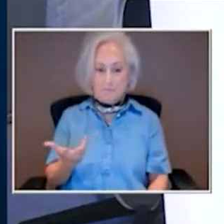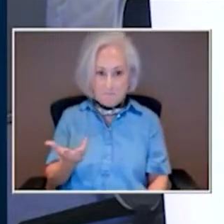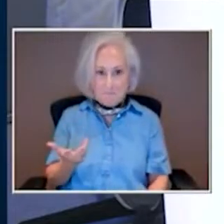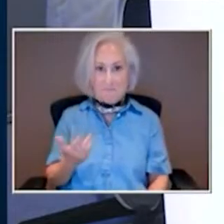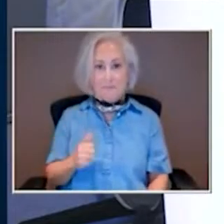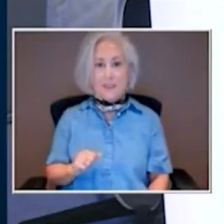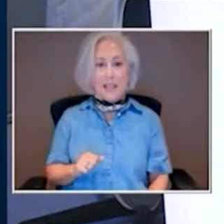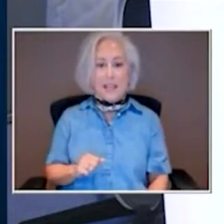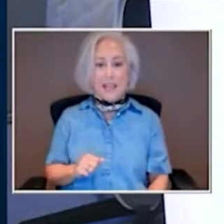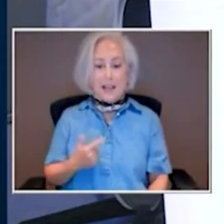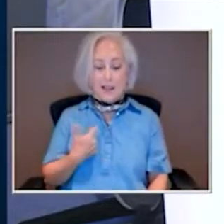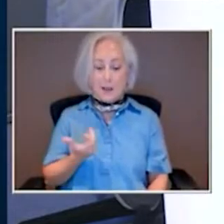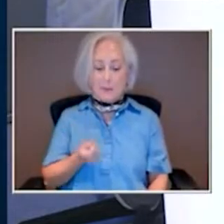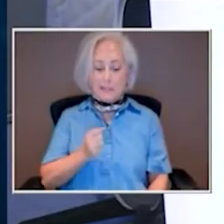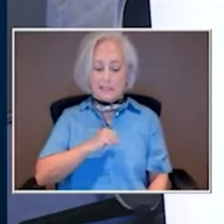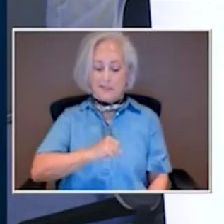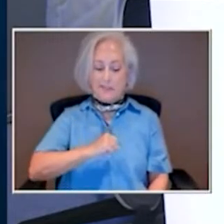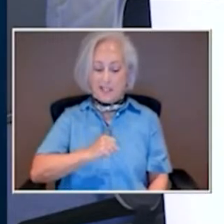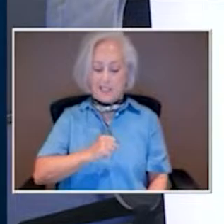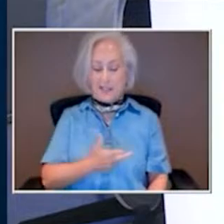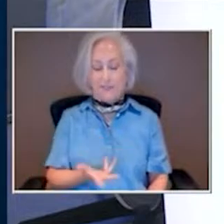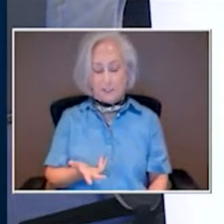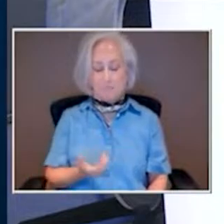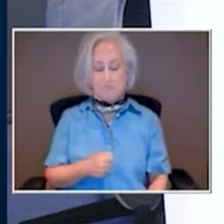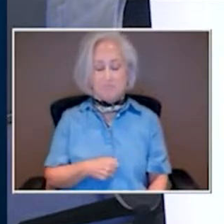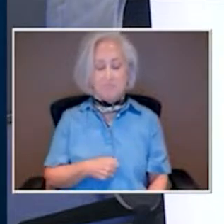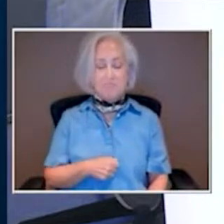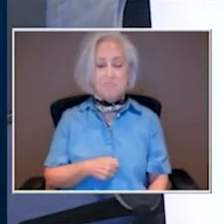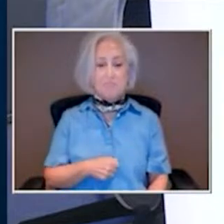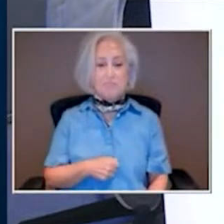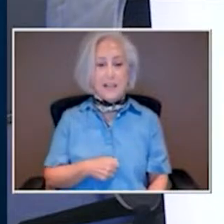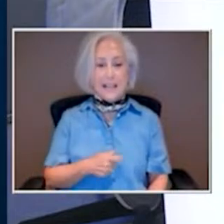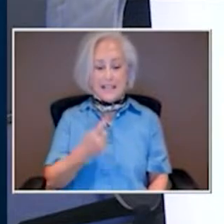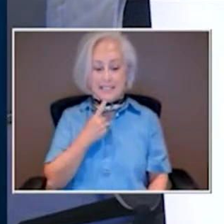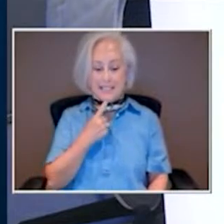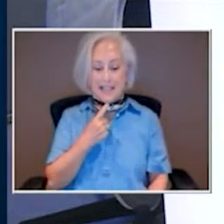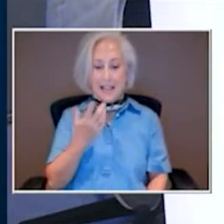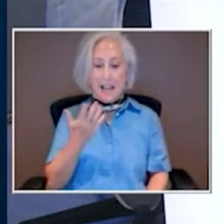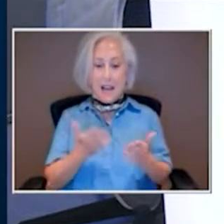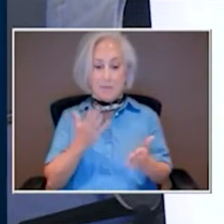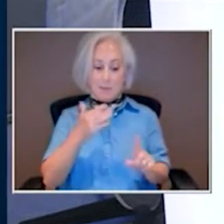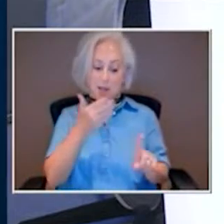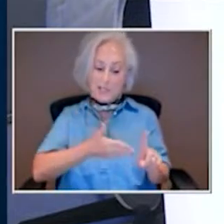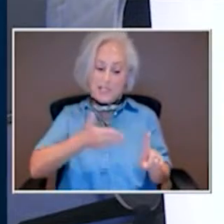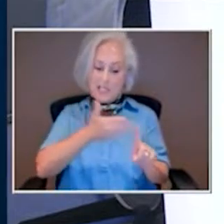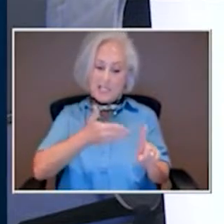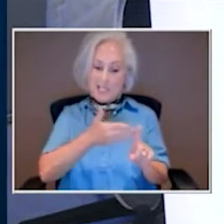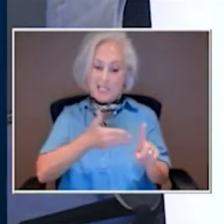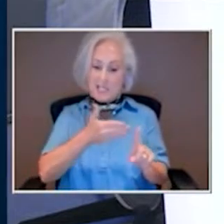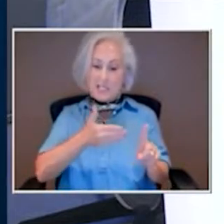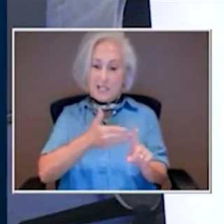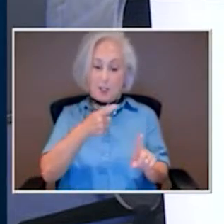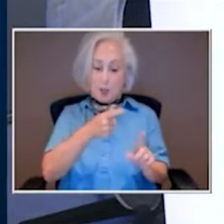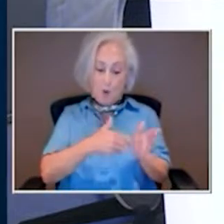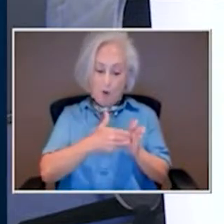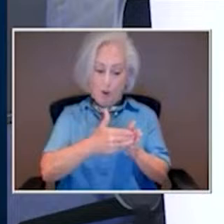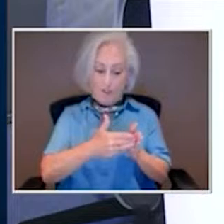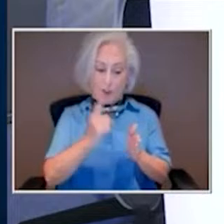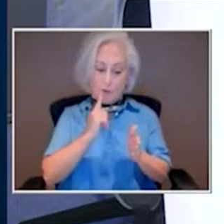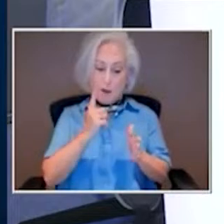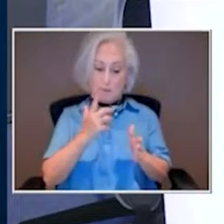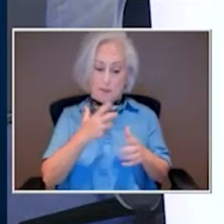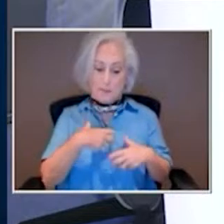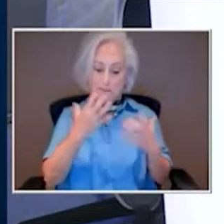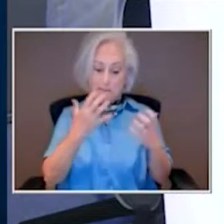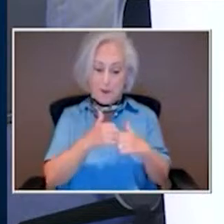got a little defensive. She was a little defensive, and I said, I'm probably going to harp on you about this a little bit, and you'll probably be irritated with me, and I'm kind of